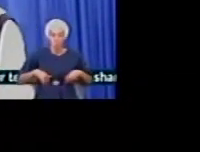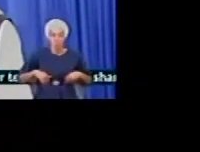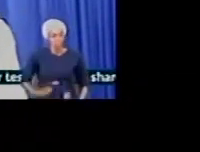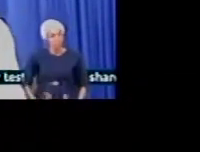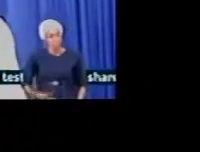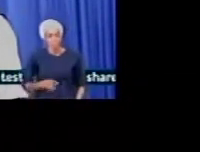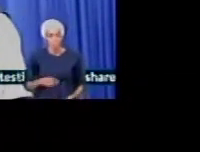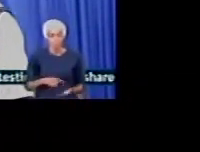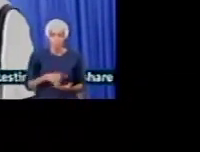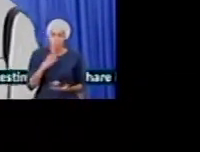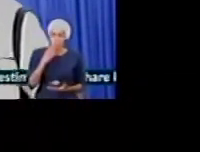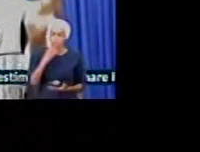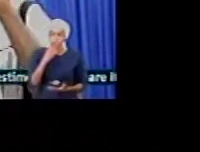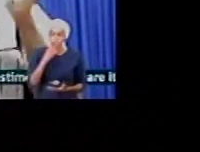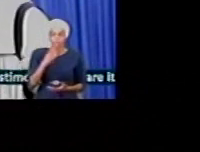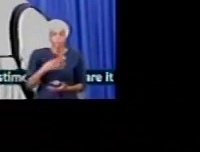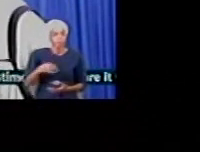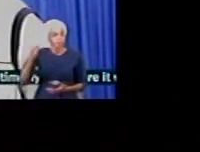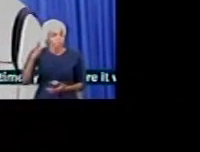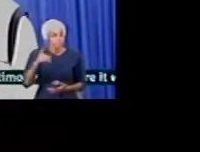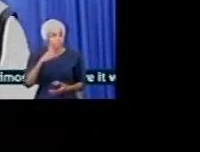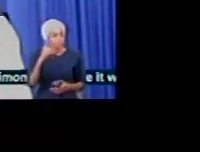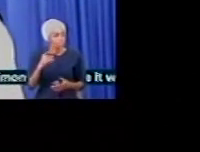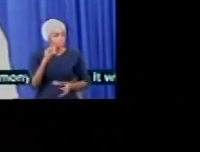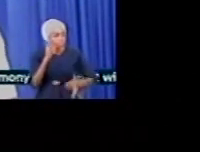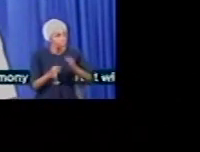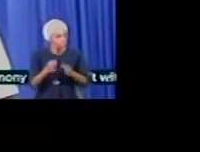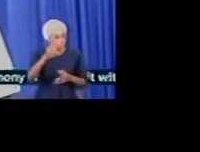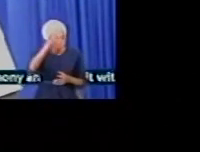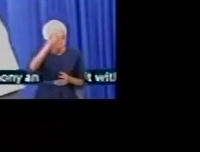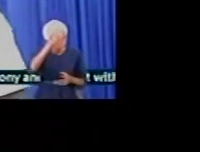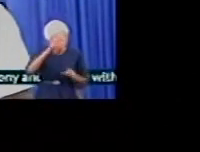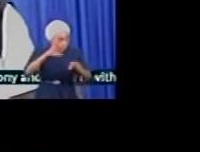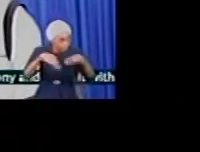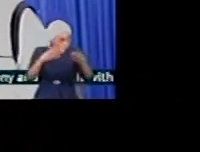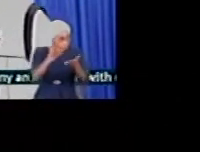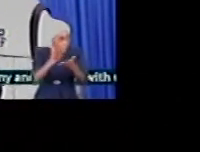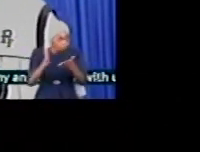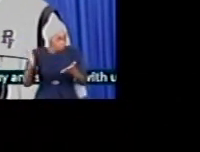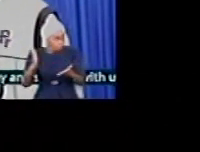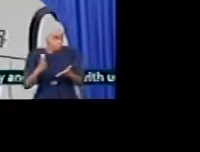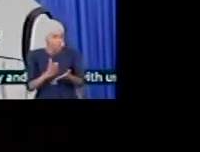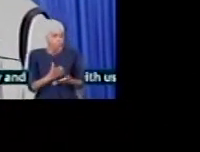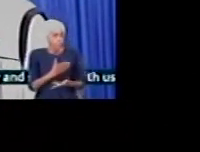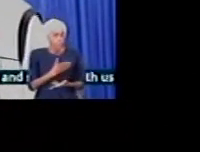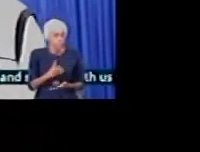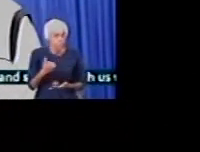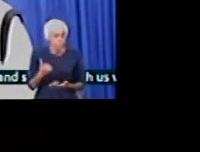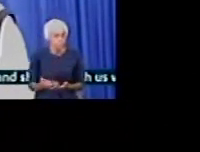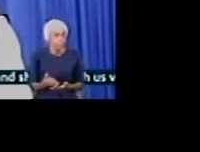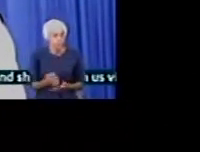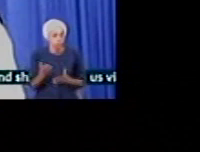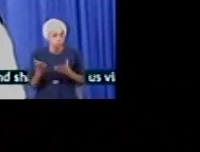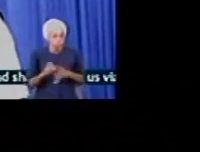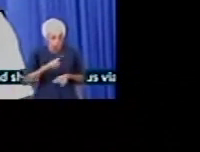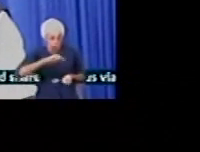would be upstairs and doing the wiggling and stuff. So I thought, like, all these years I've been smoking, it's as